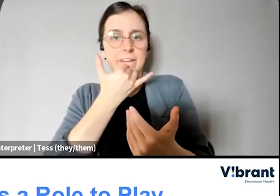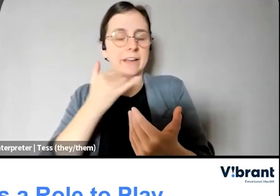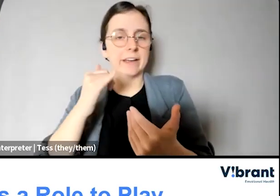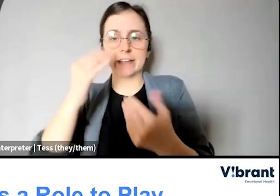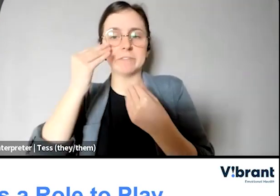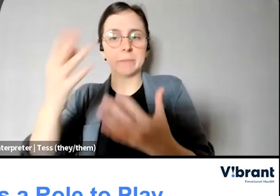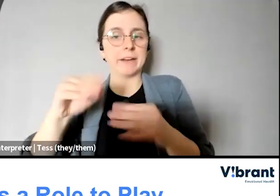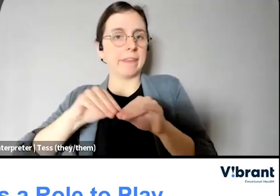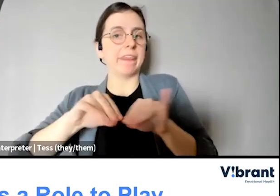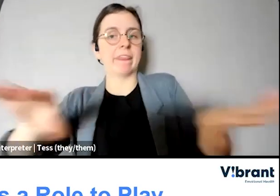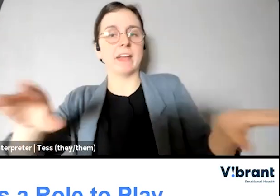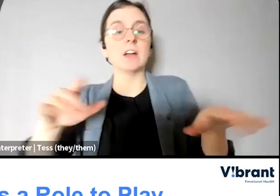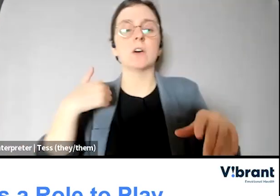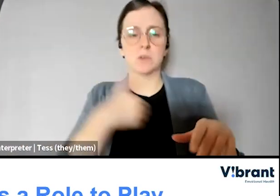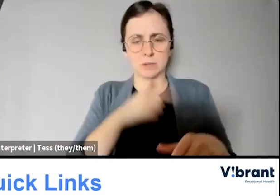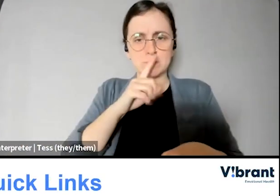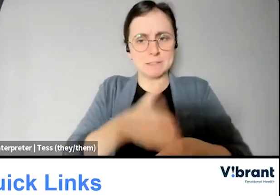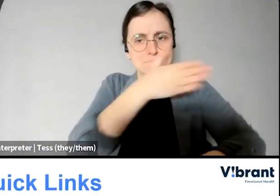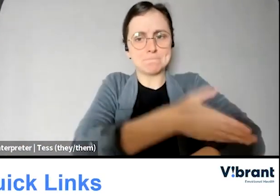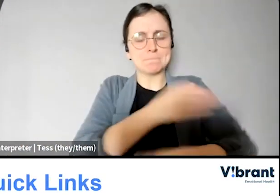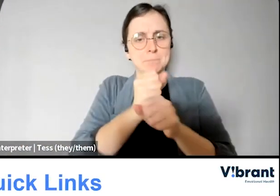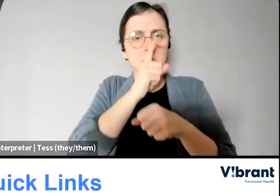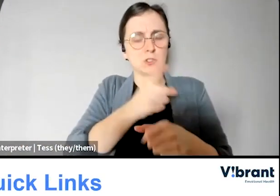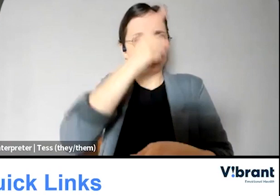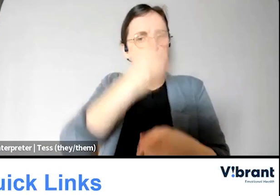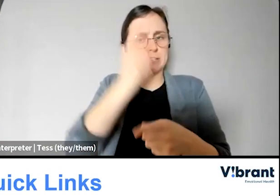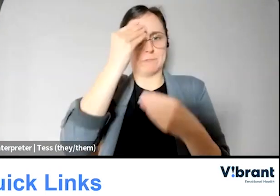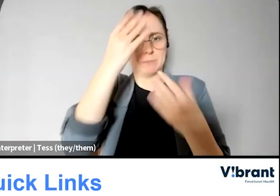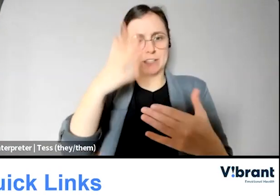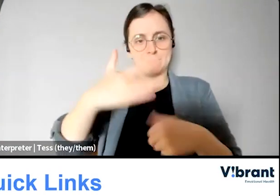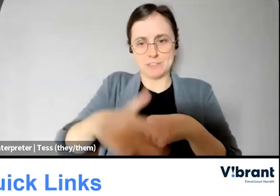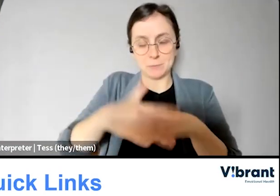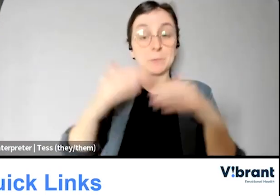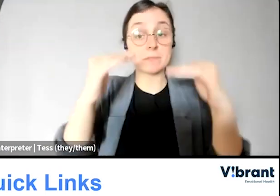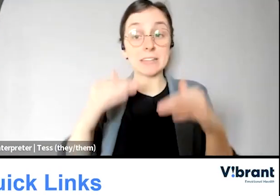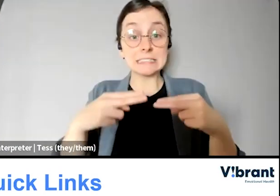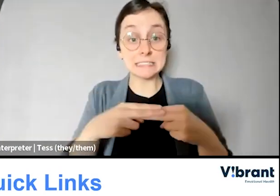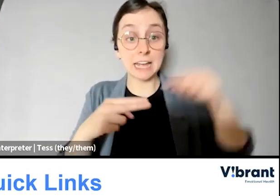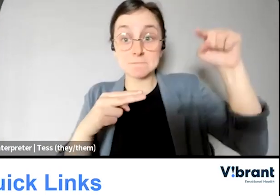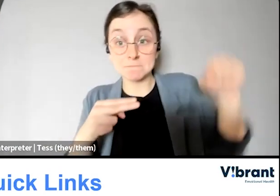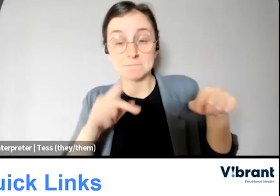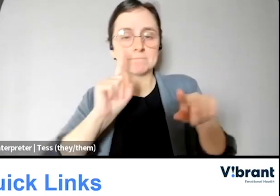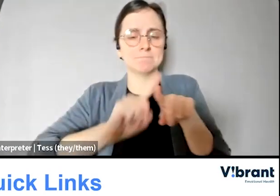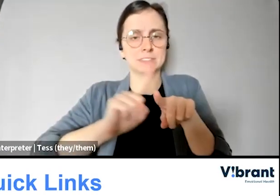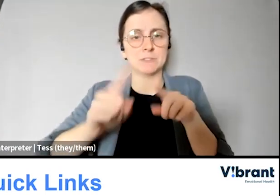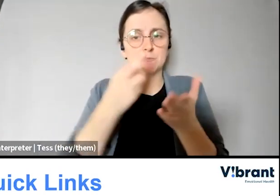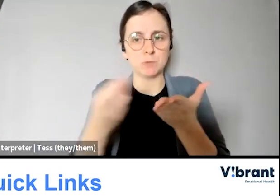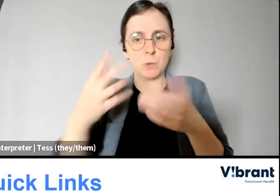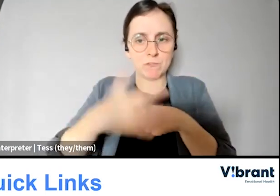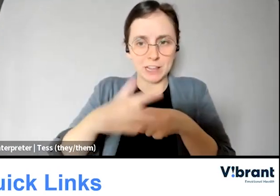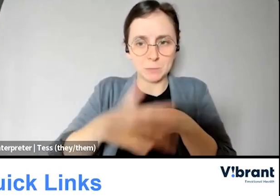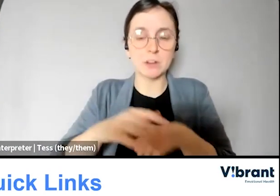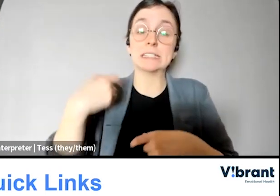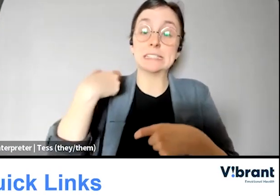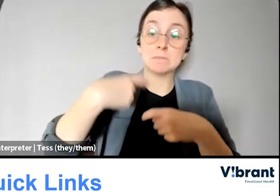go to the next slide, you'll see just some quick links for, again, some of those resources: a Spanish and English social media